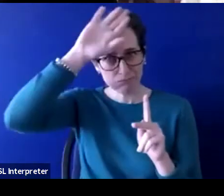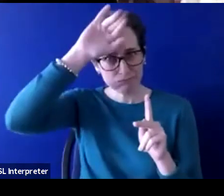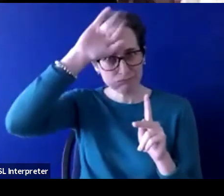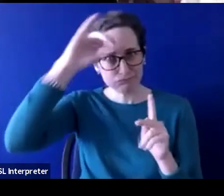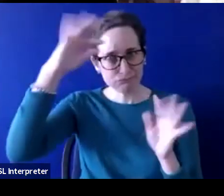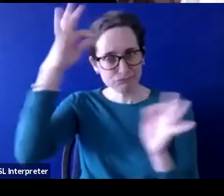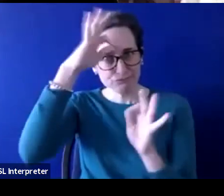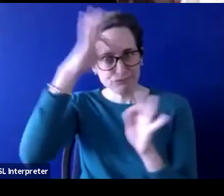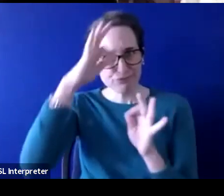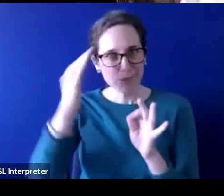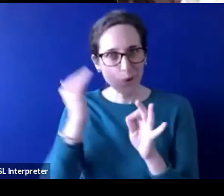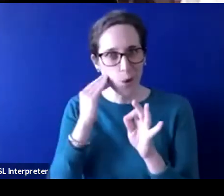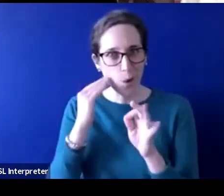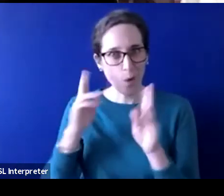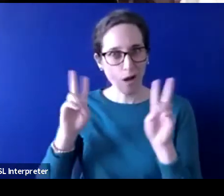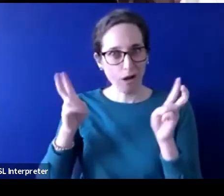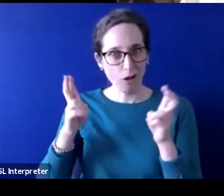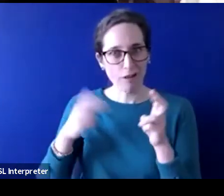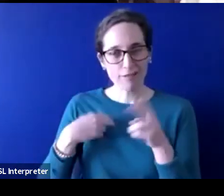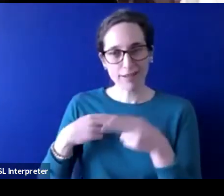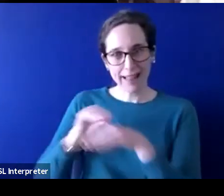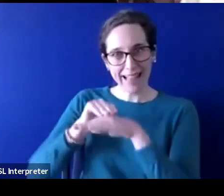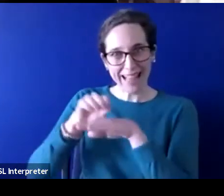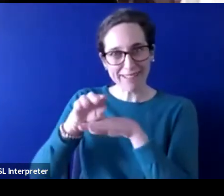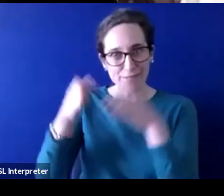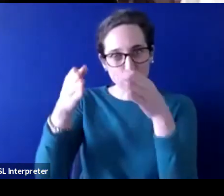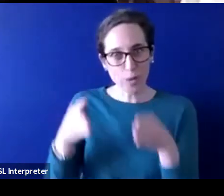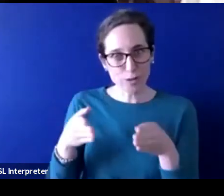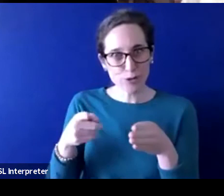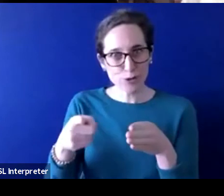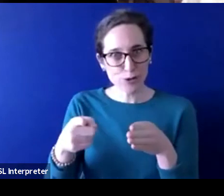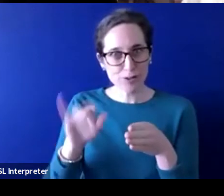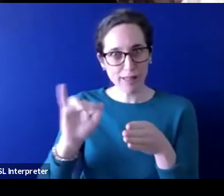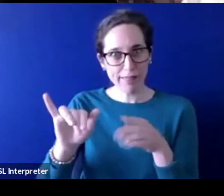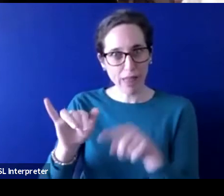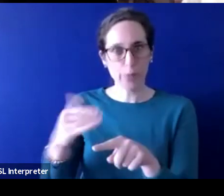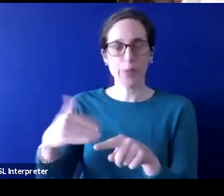the influencers, and we focus that one thing. It goes to everything. And like,